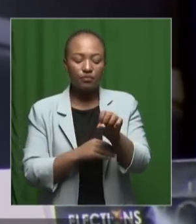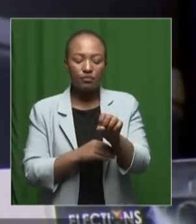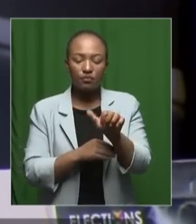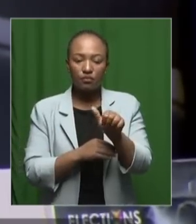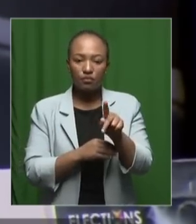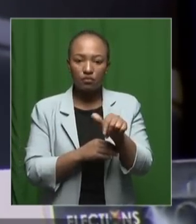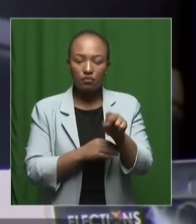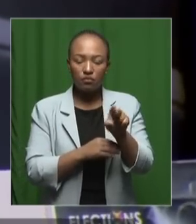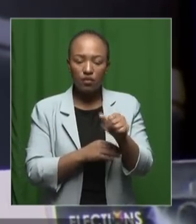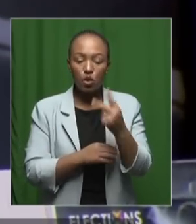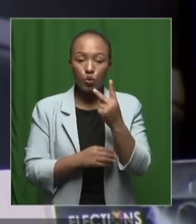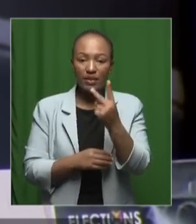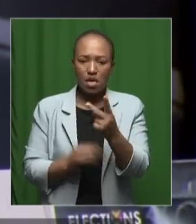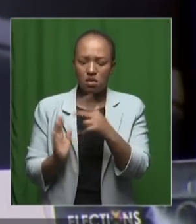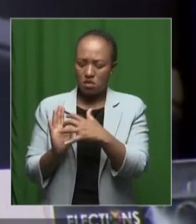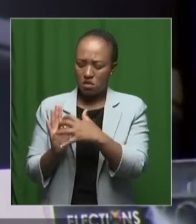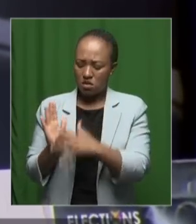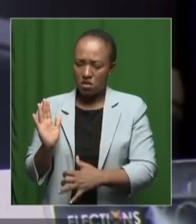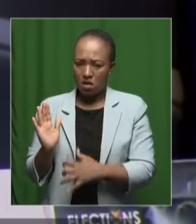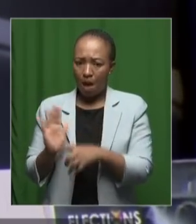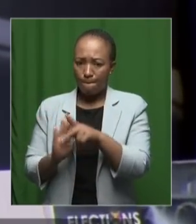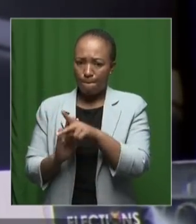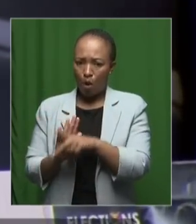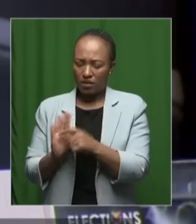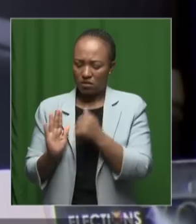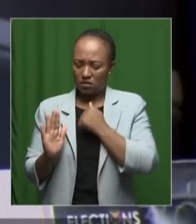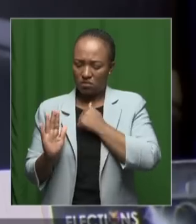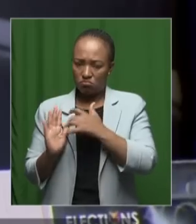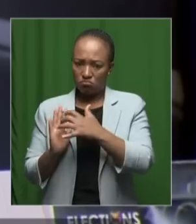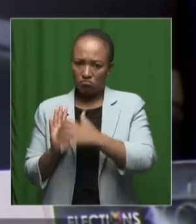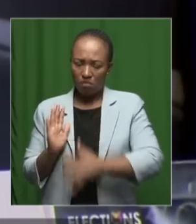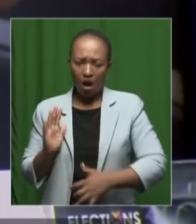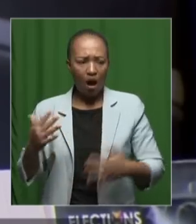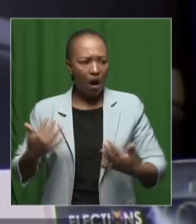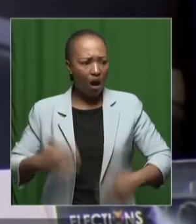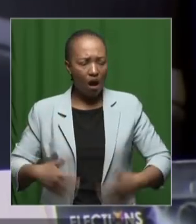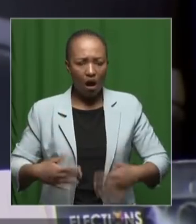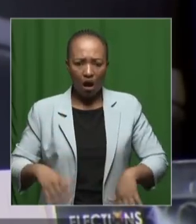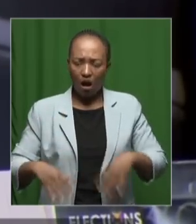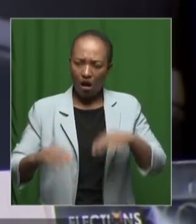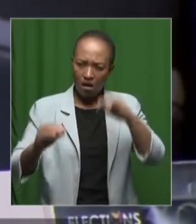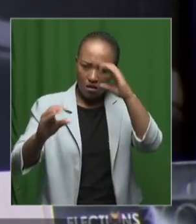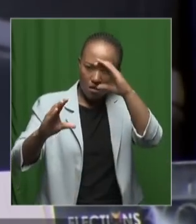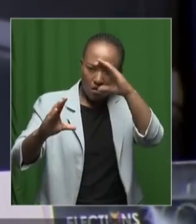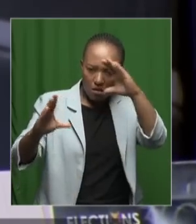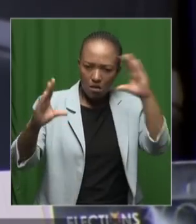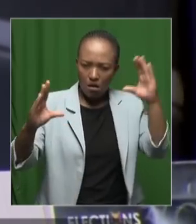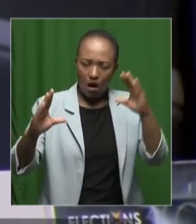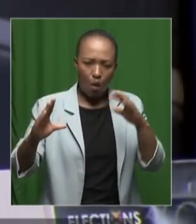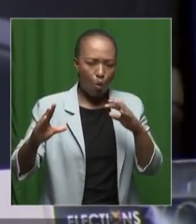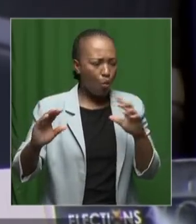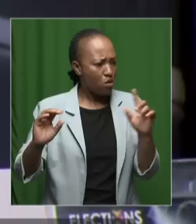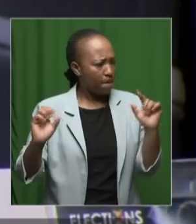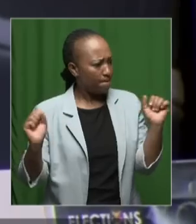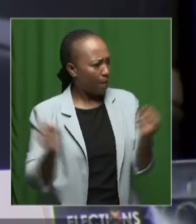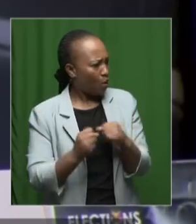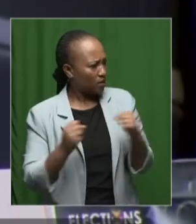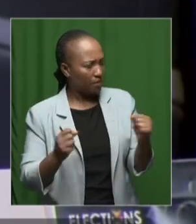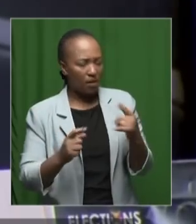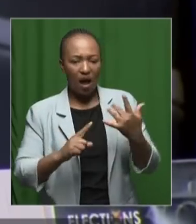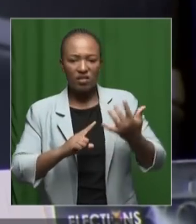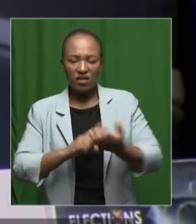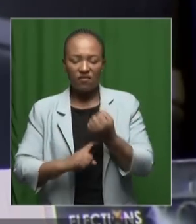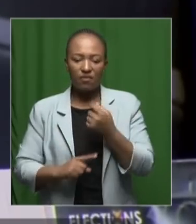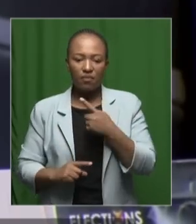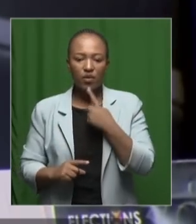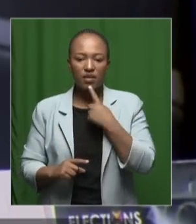about what needs to be done. It's very ambitious. They think, when they look at it, they say, this is unachievable. Let me mention very briefly 5 things that we will